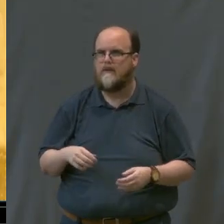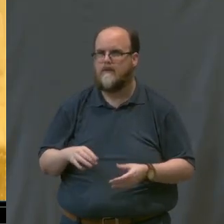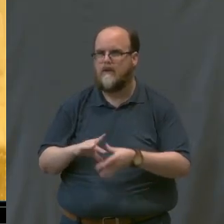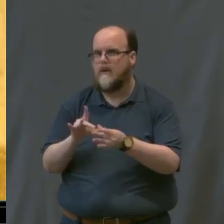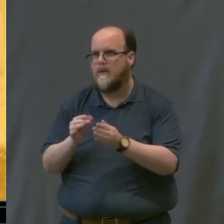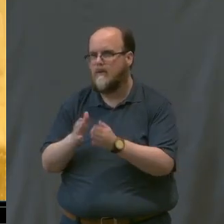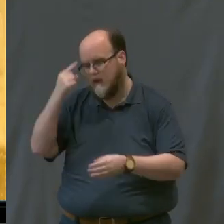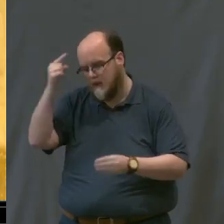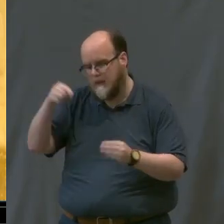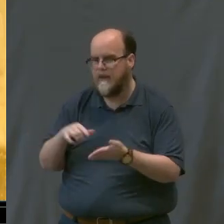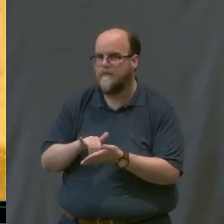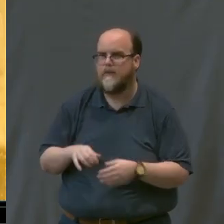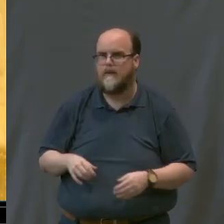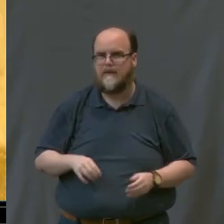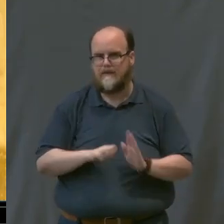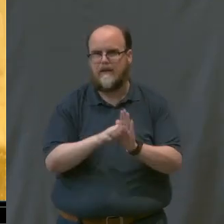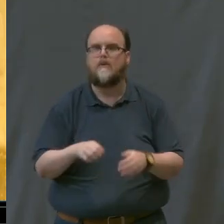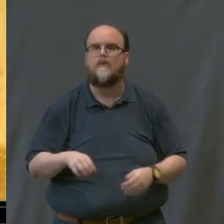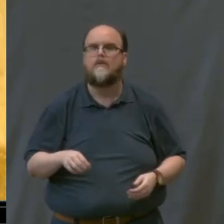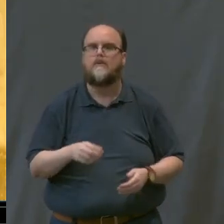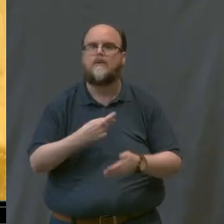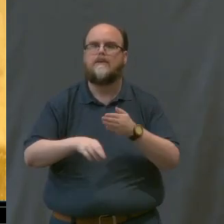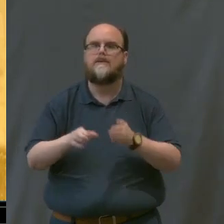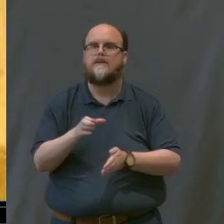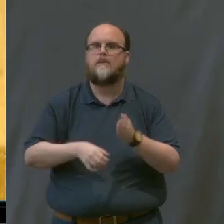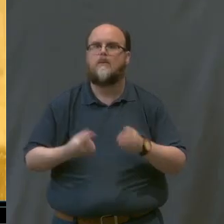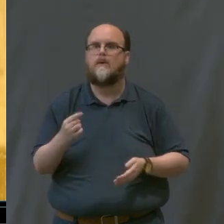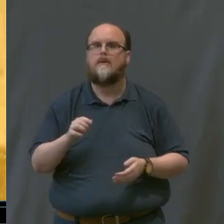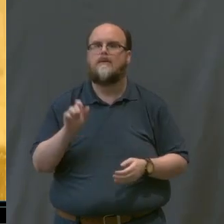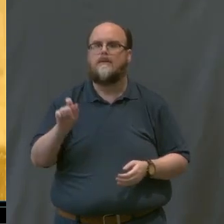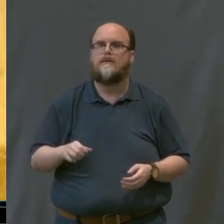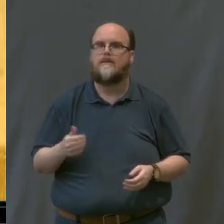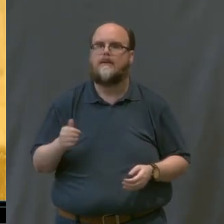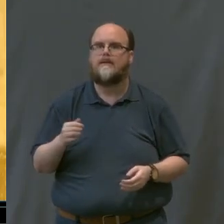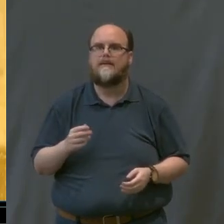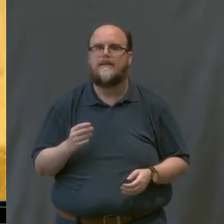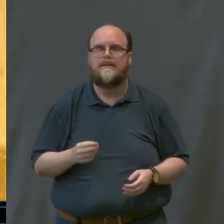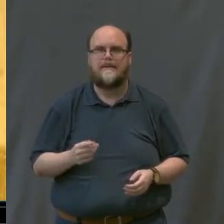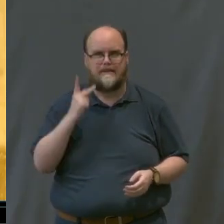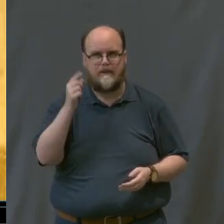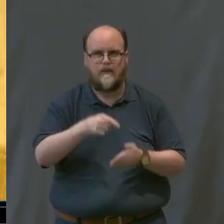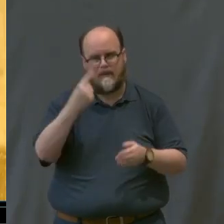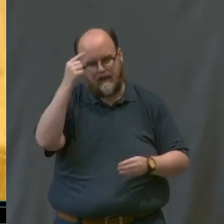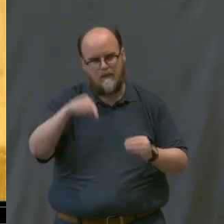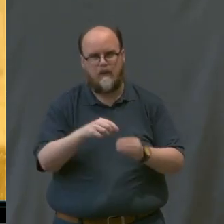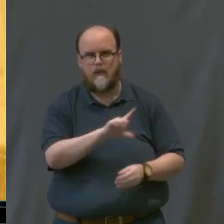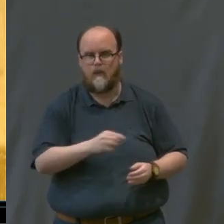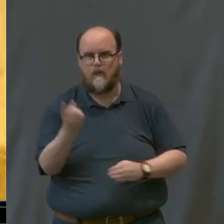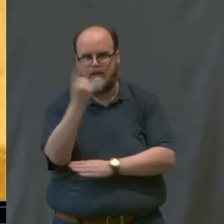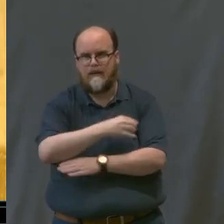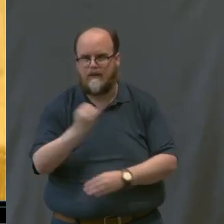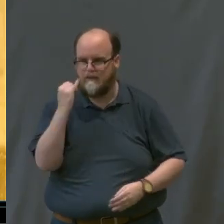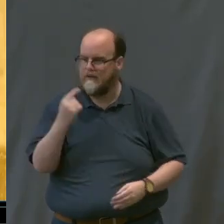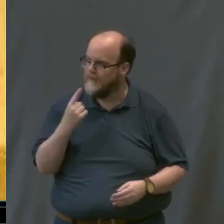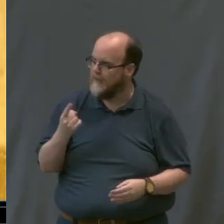interpreted them. For example, I will go to Revelation 1:10. See what they think about the Lord's Day. If they